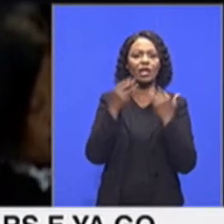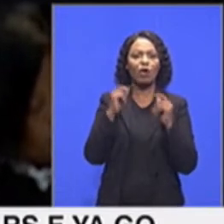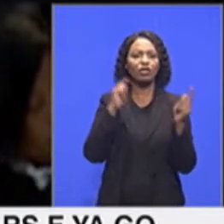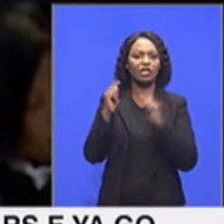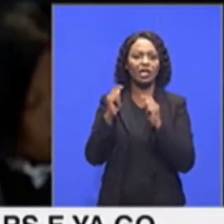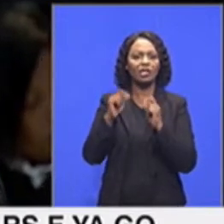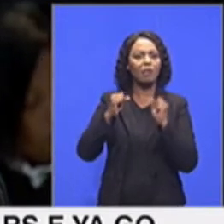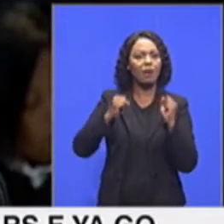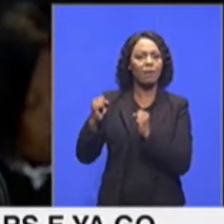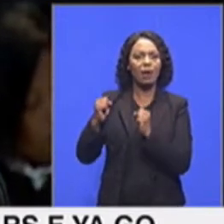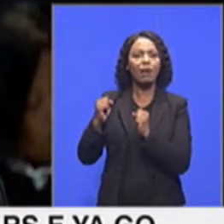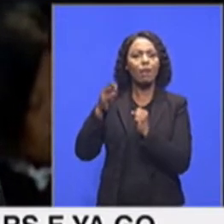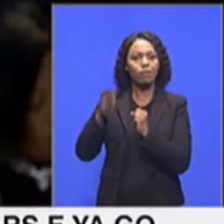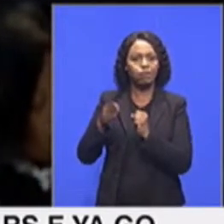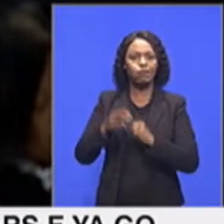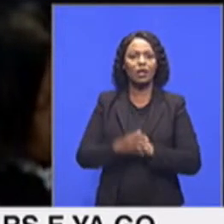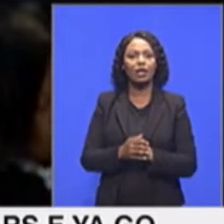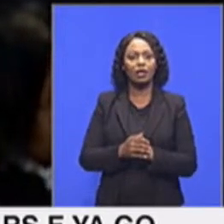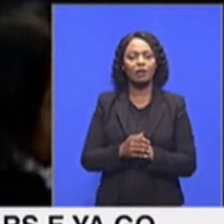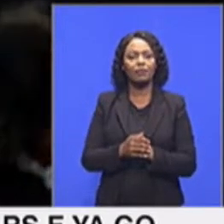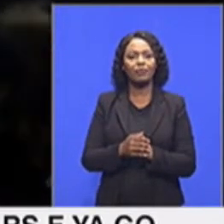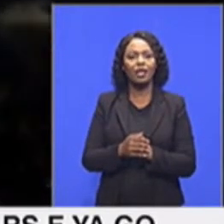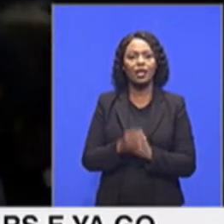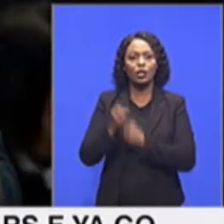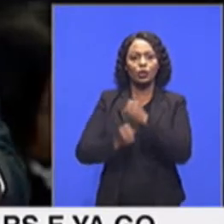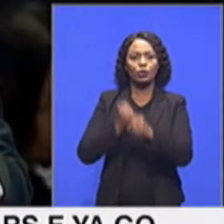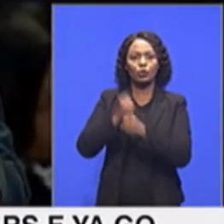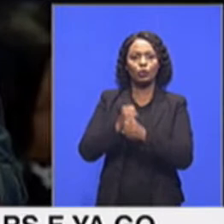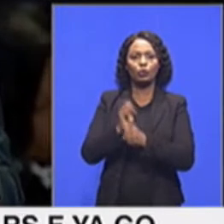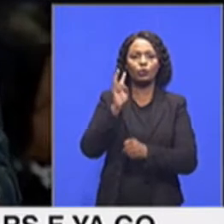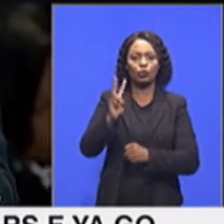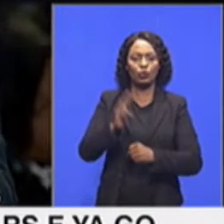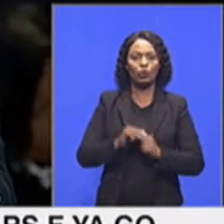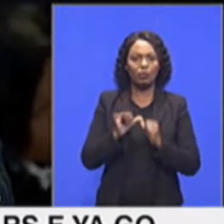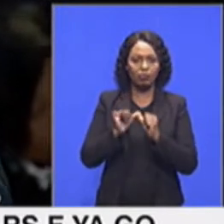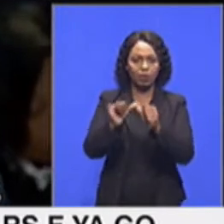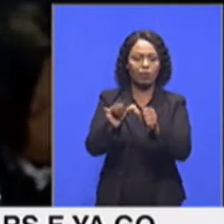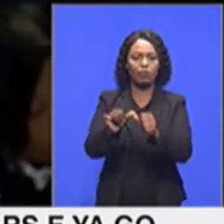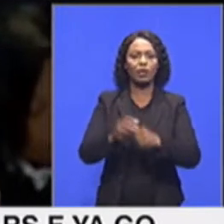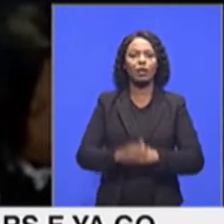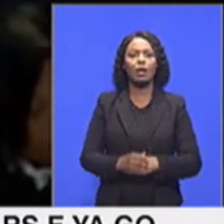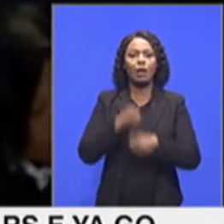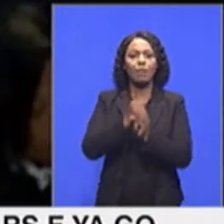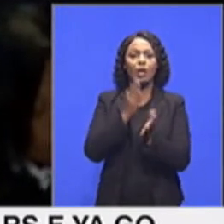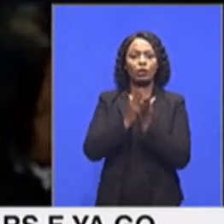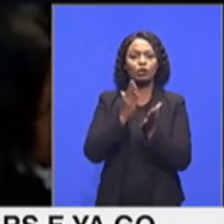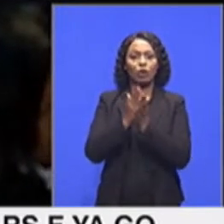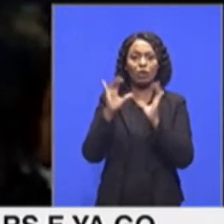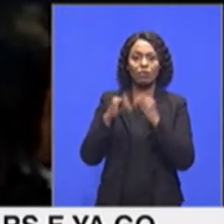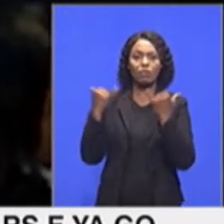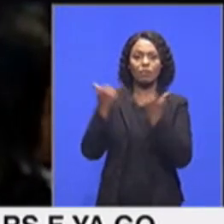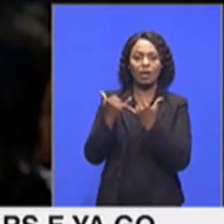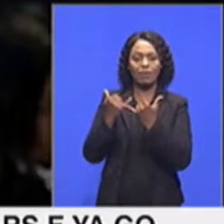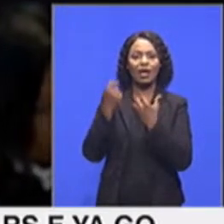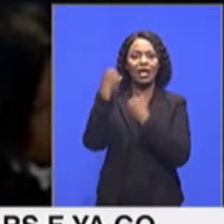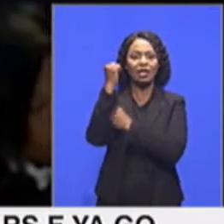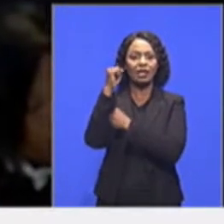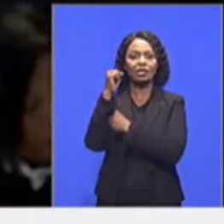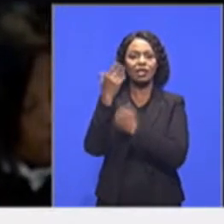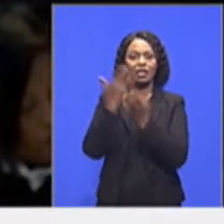for the following 2 fiscal years. To enable the industry to diversify,